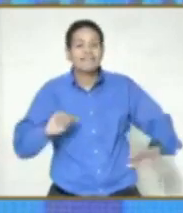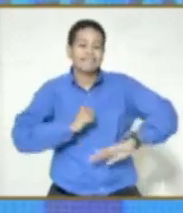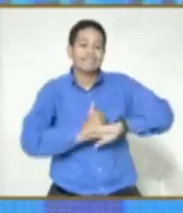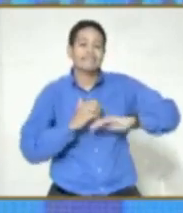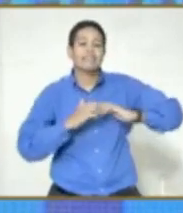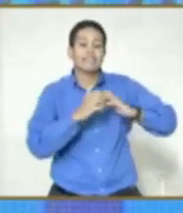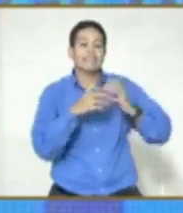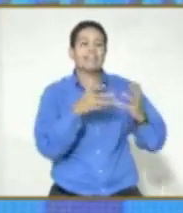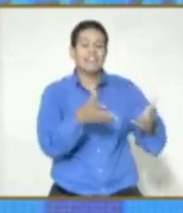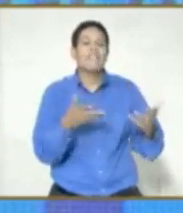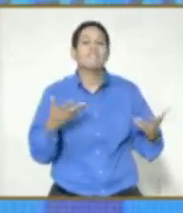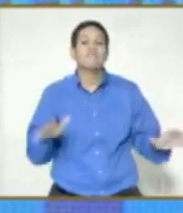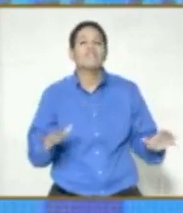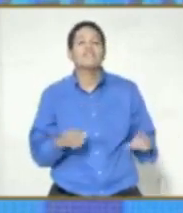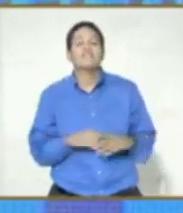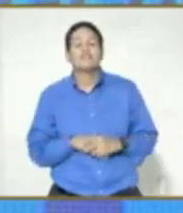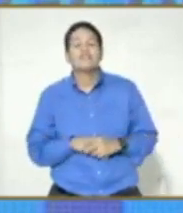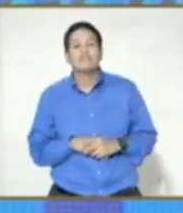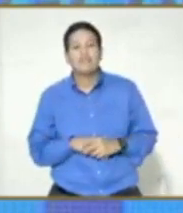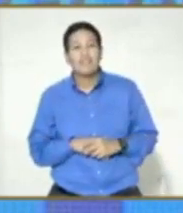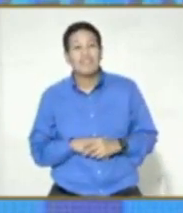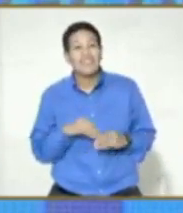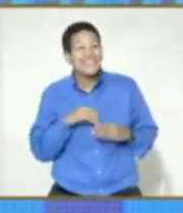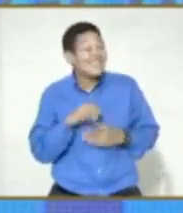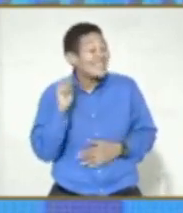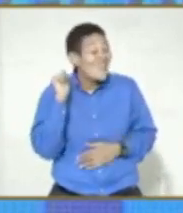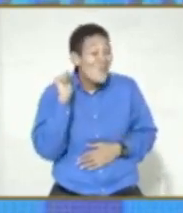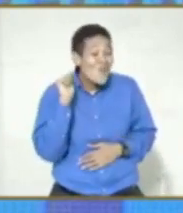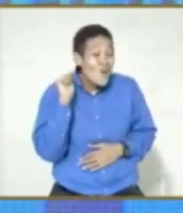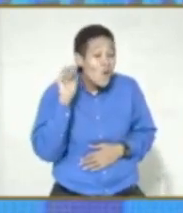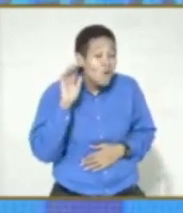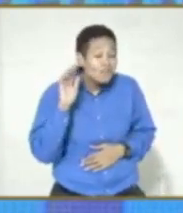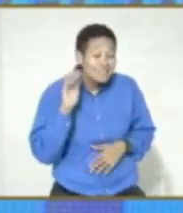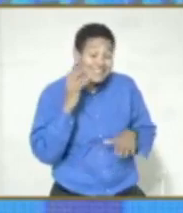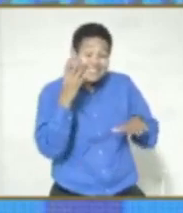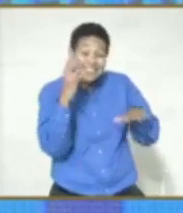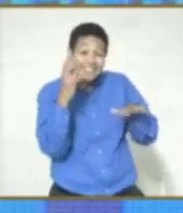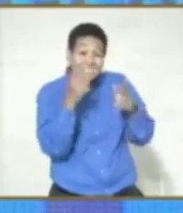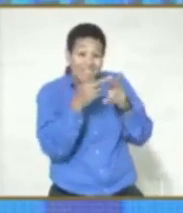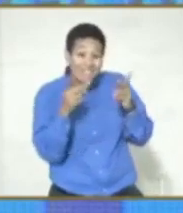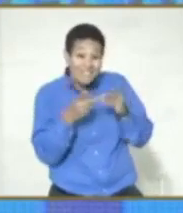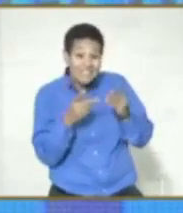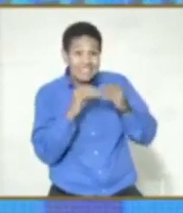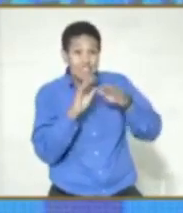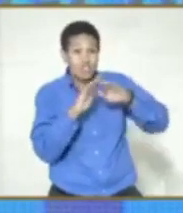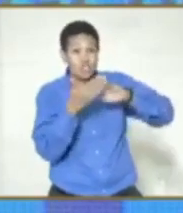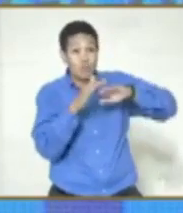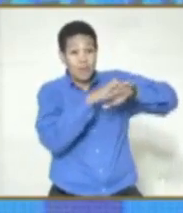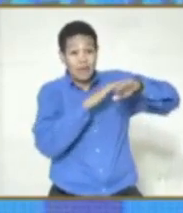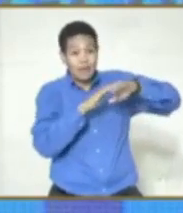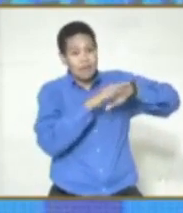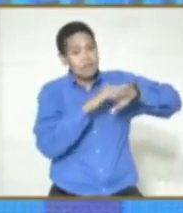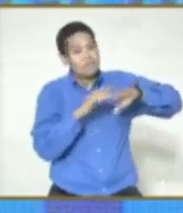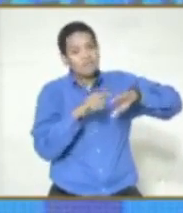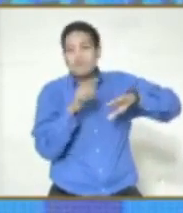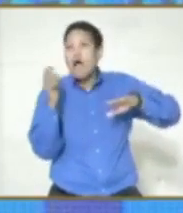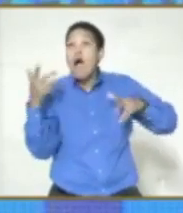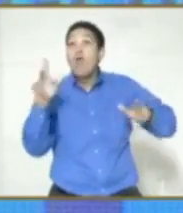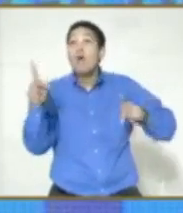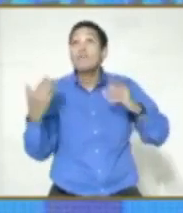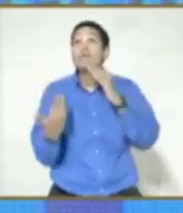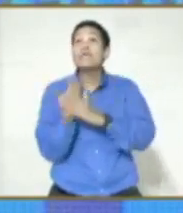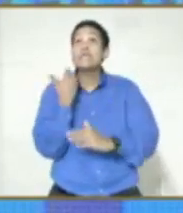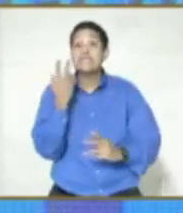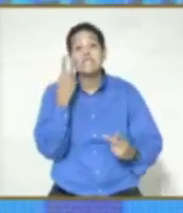place in all 17 facilities across the country. All